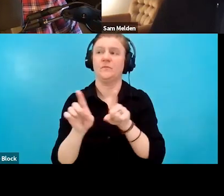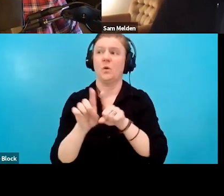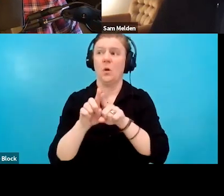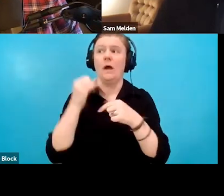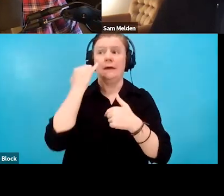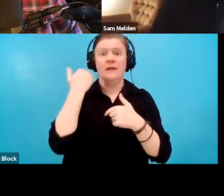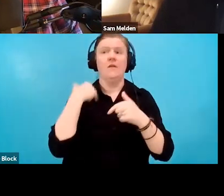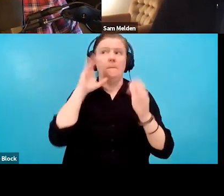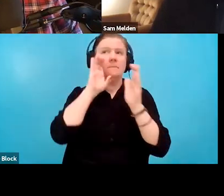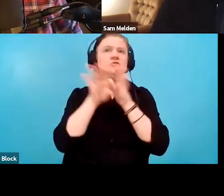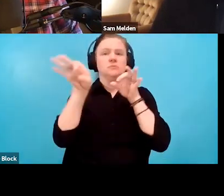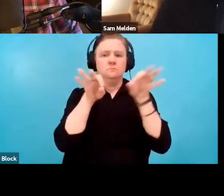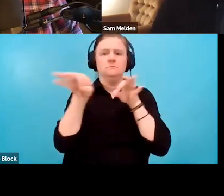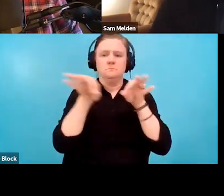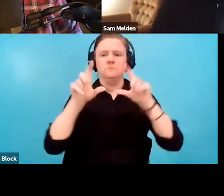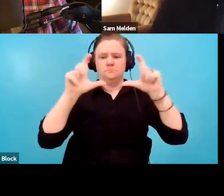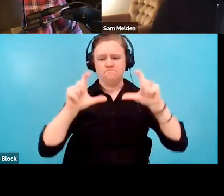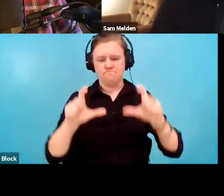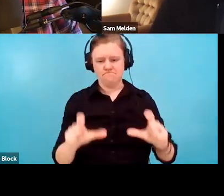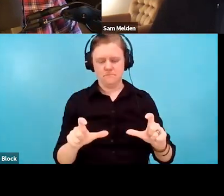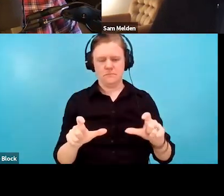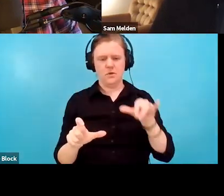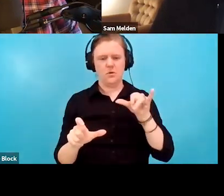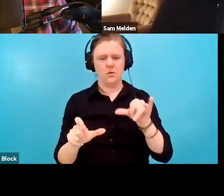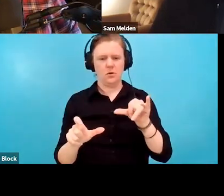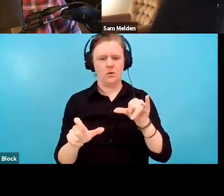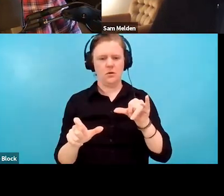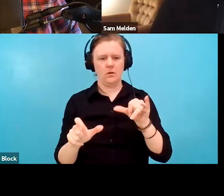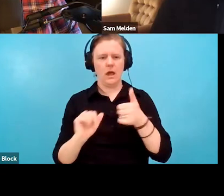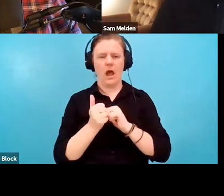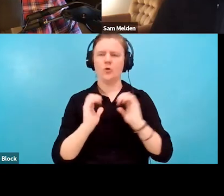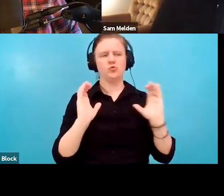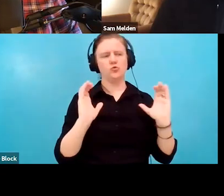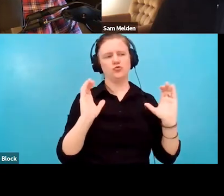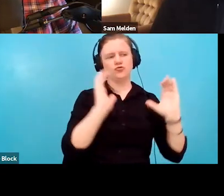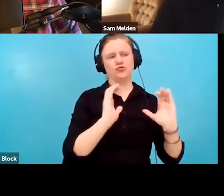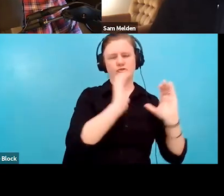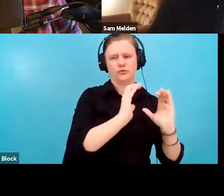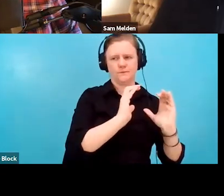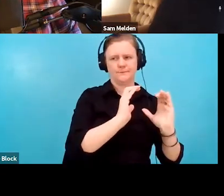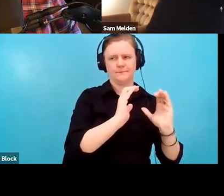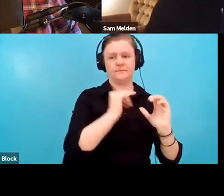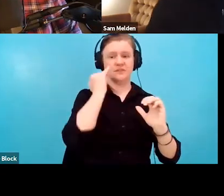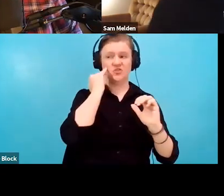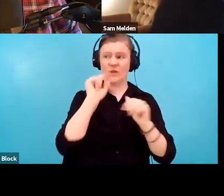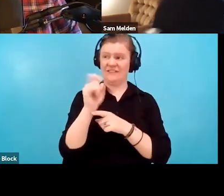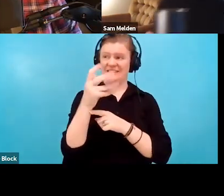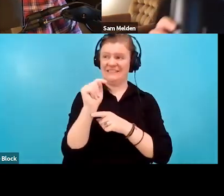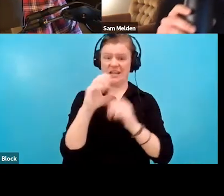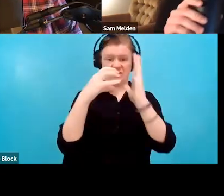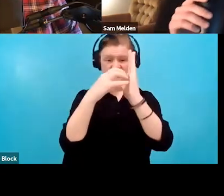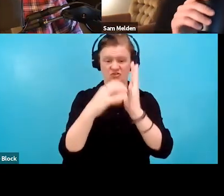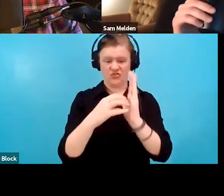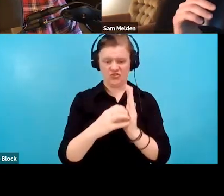of these, to realize what you can do by searching, right? So once you have all this text, you can search through it